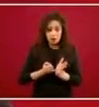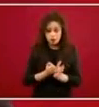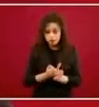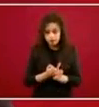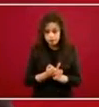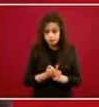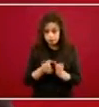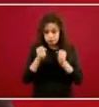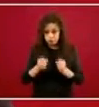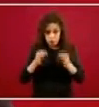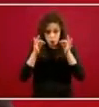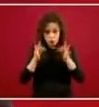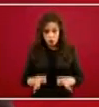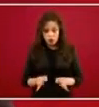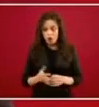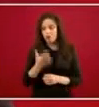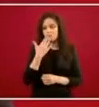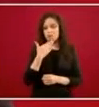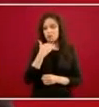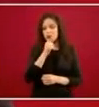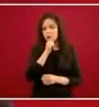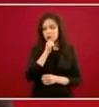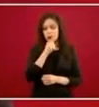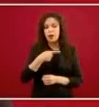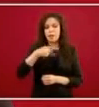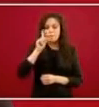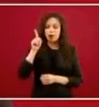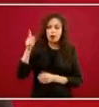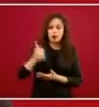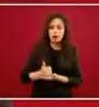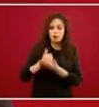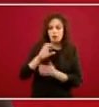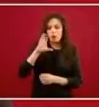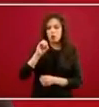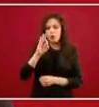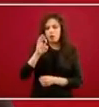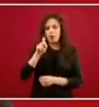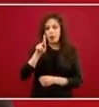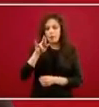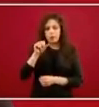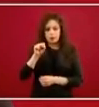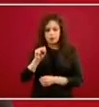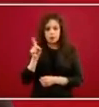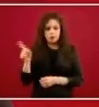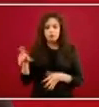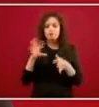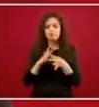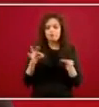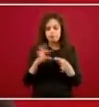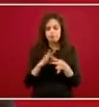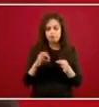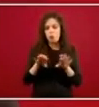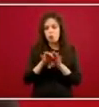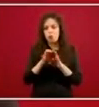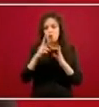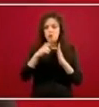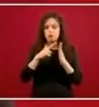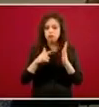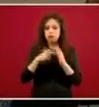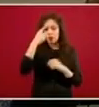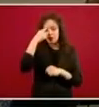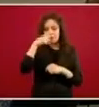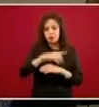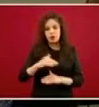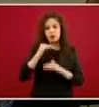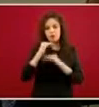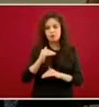complications in patients of other diseases of other conditions that were treated using these two drugs. So we